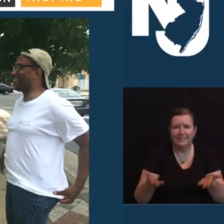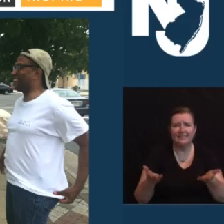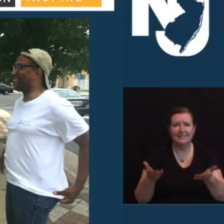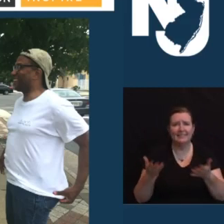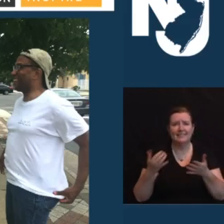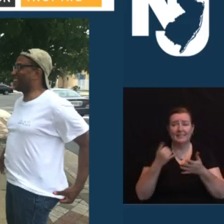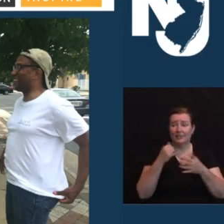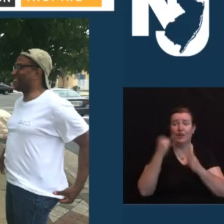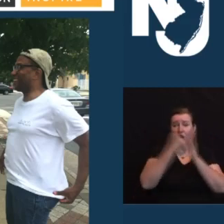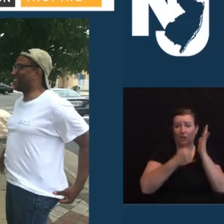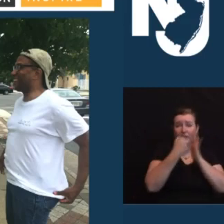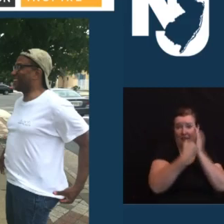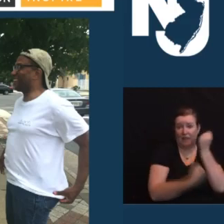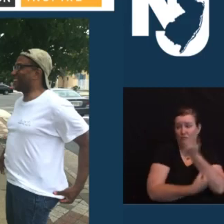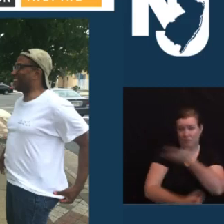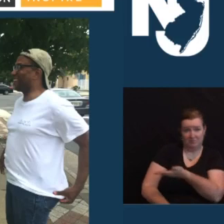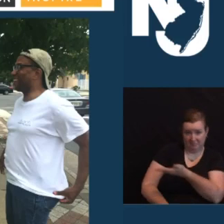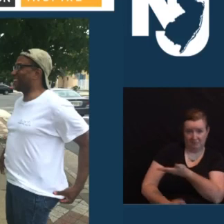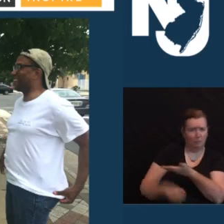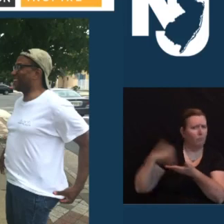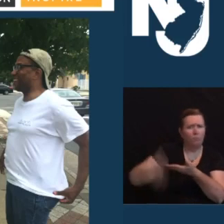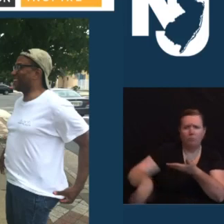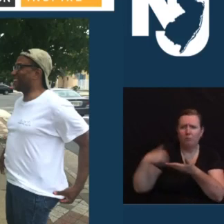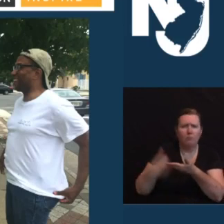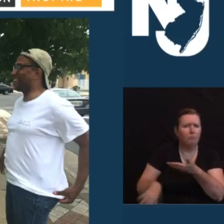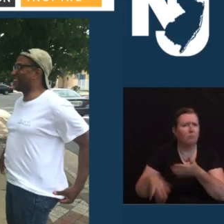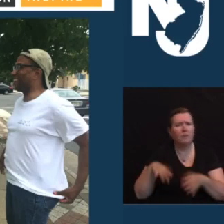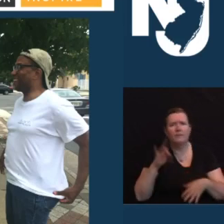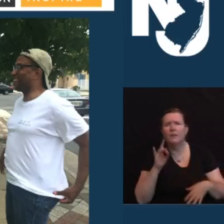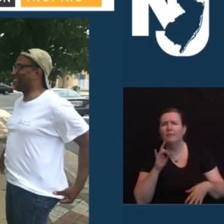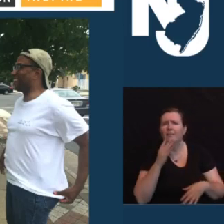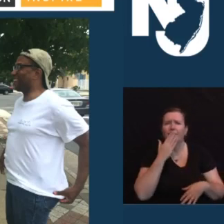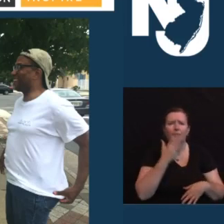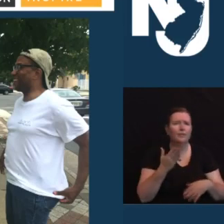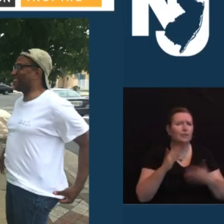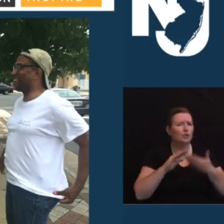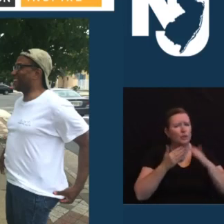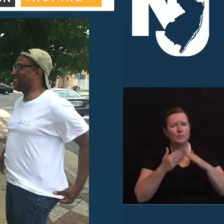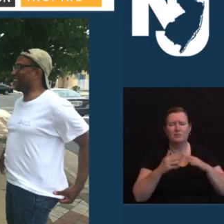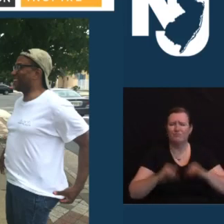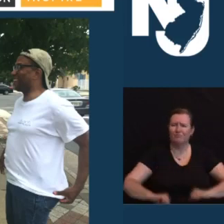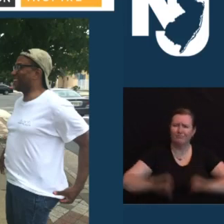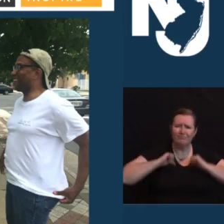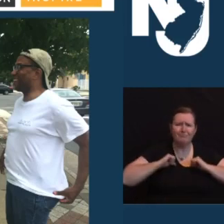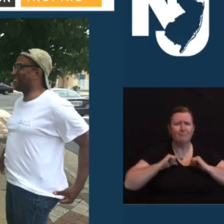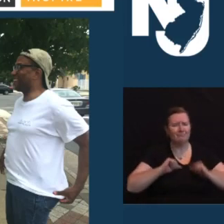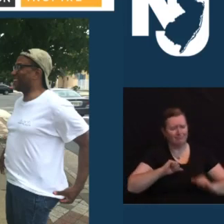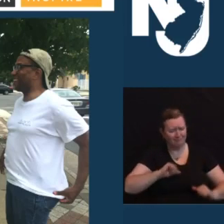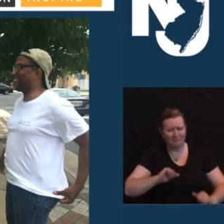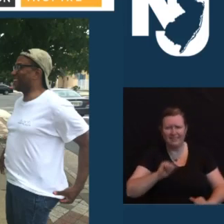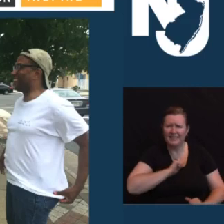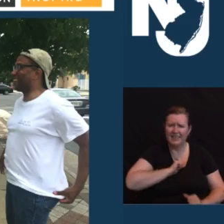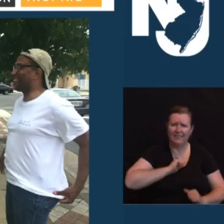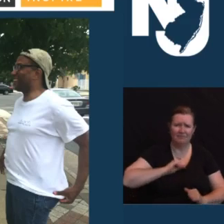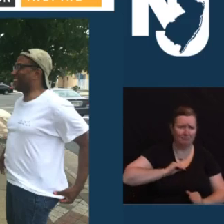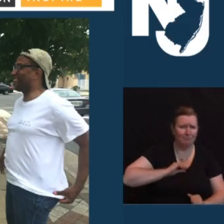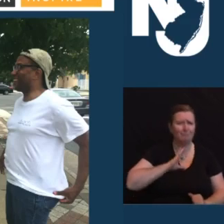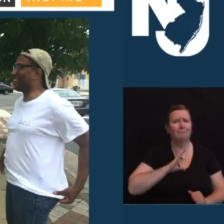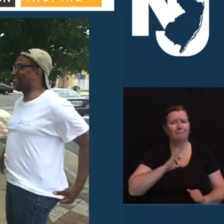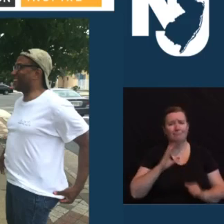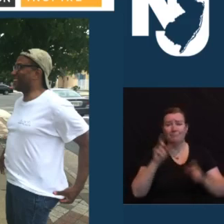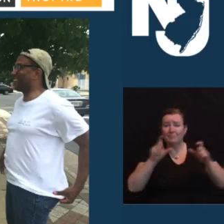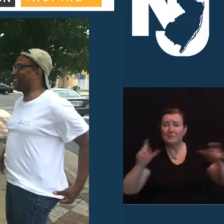City has tapped into a wellspring of community pride, self-esteem, and civic engagement. The foundation's